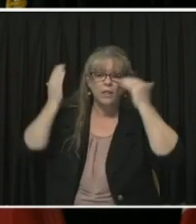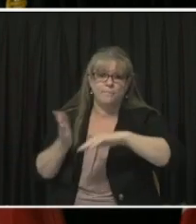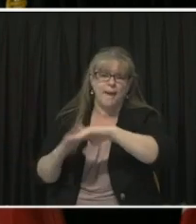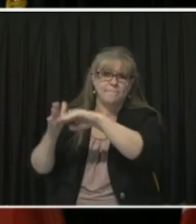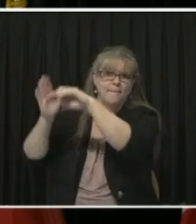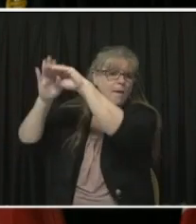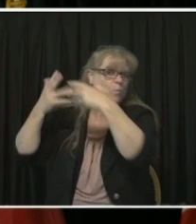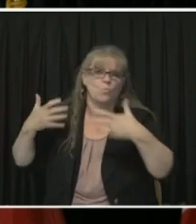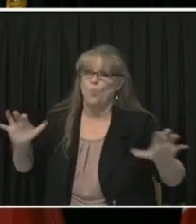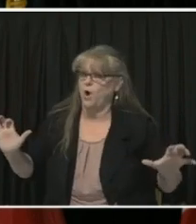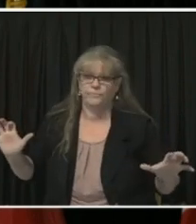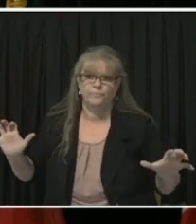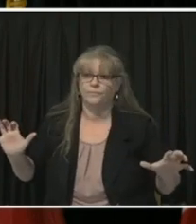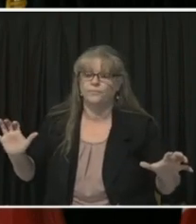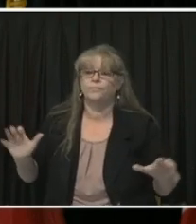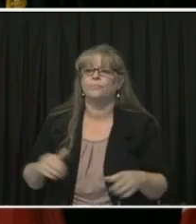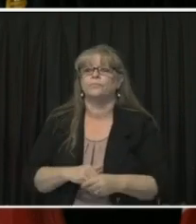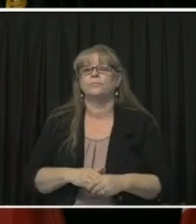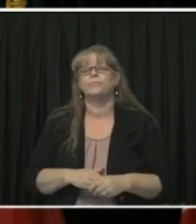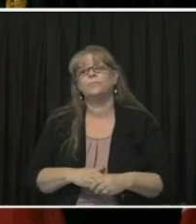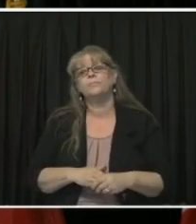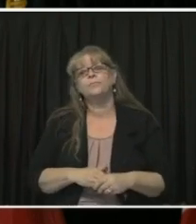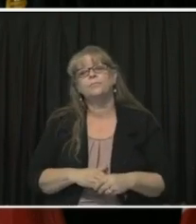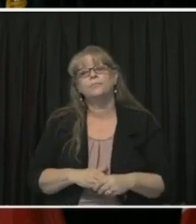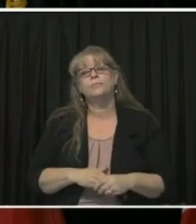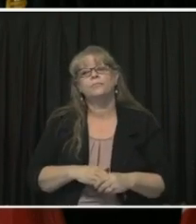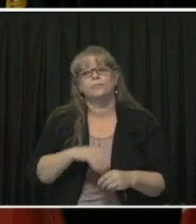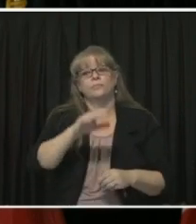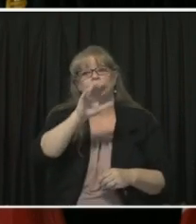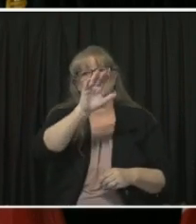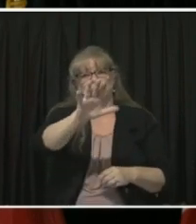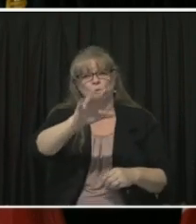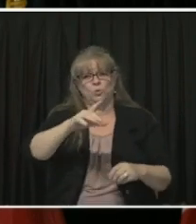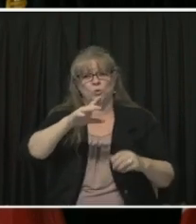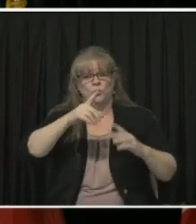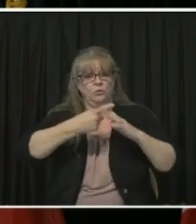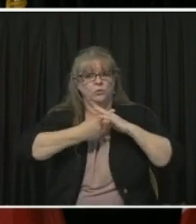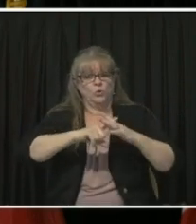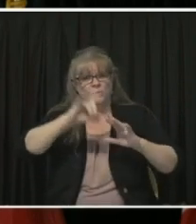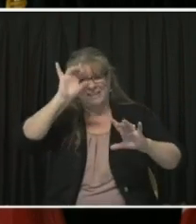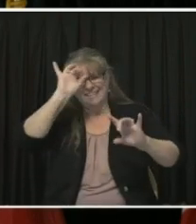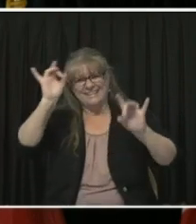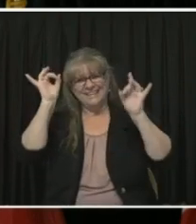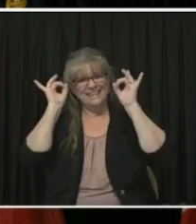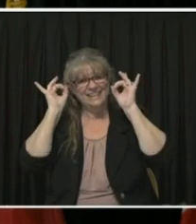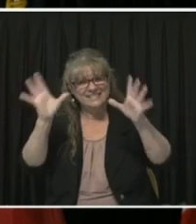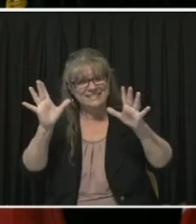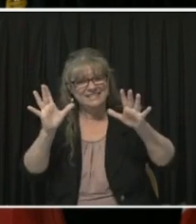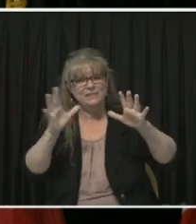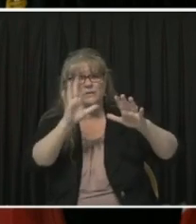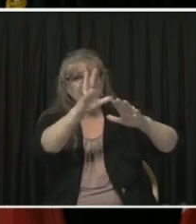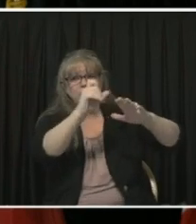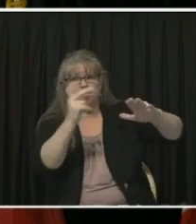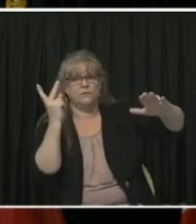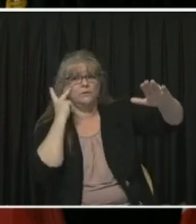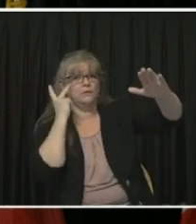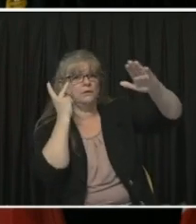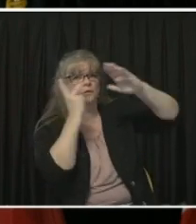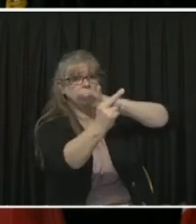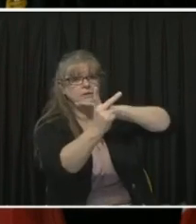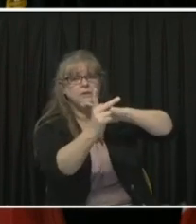beginning of this crisis, modeling was showing tens of thousands of deaths in Colorado and a